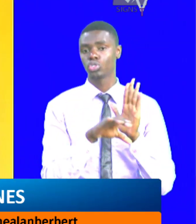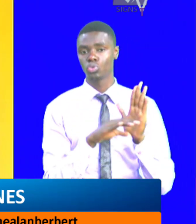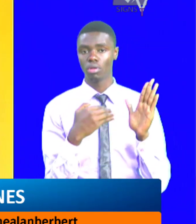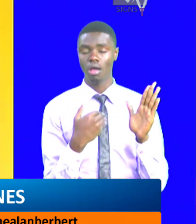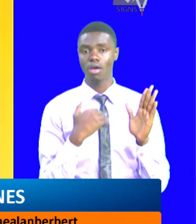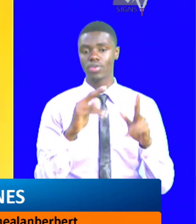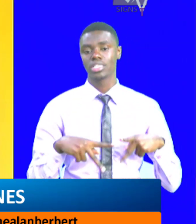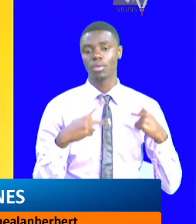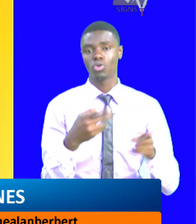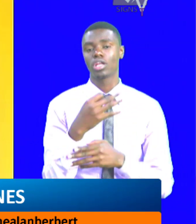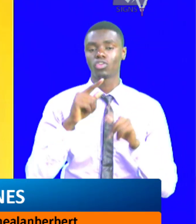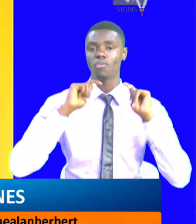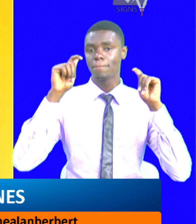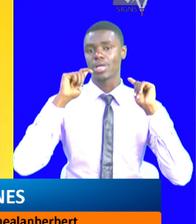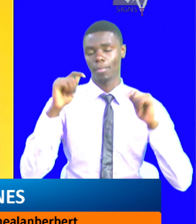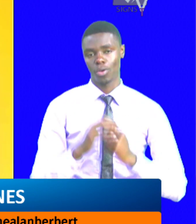product of maandamano.